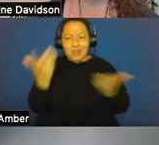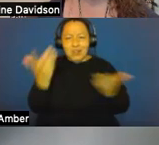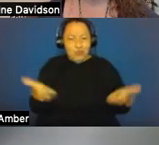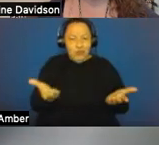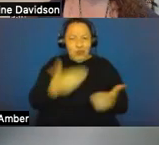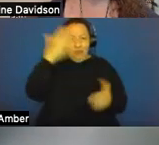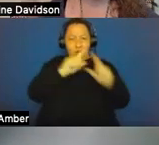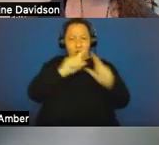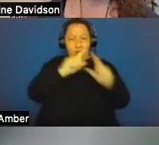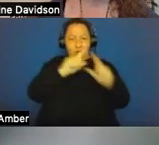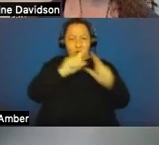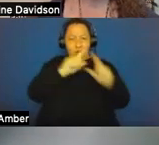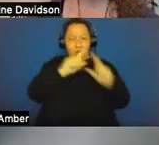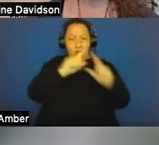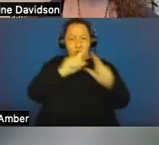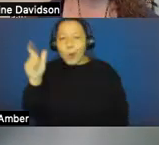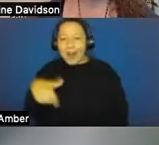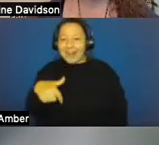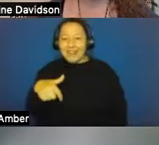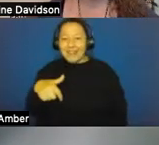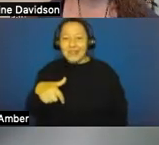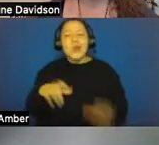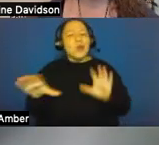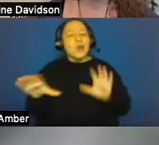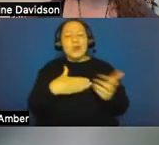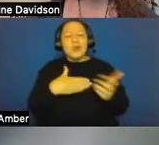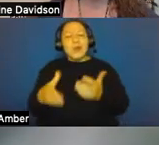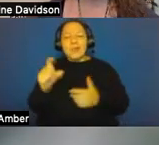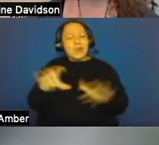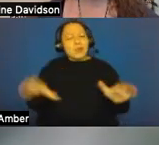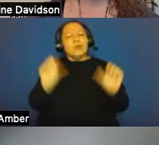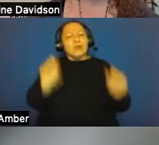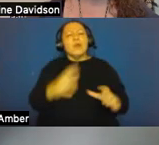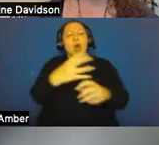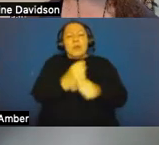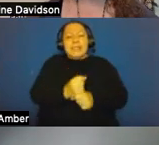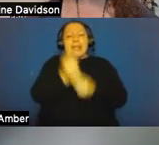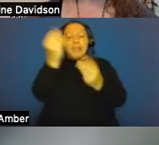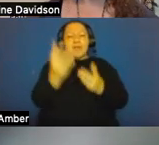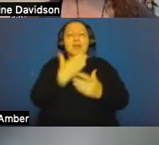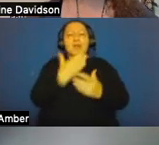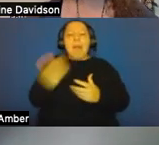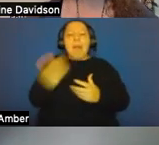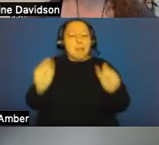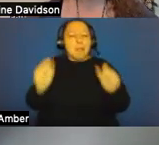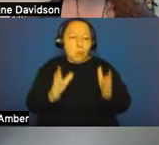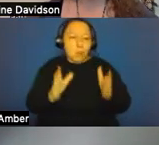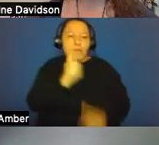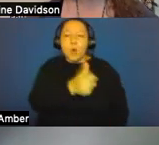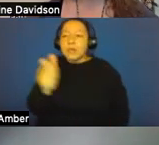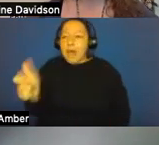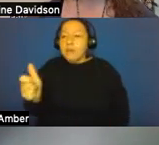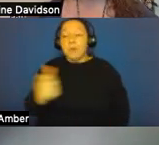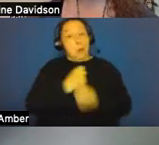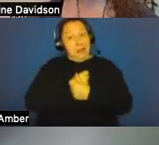need to do so you can hear the information the best way possible. Yeah. And we would love if you shared your projects with us. That'd be